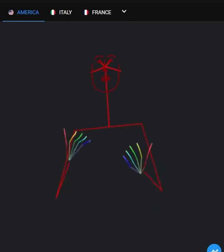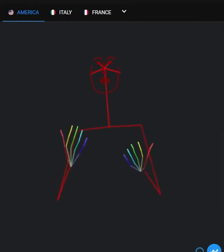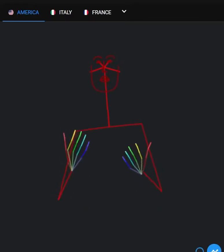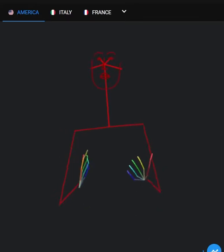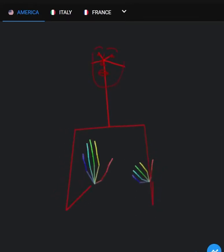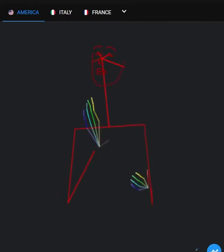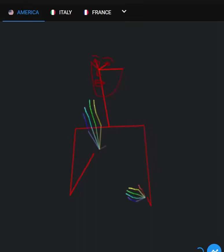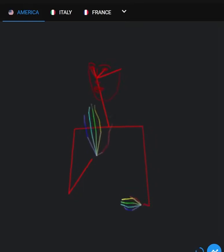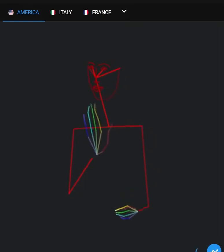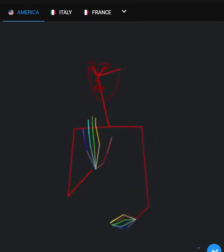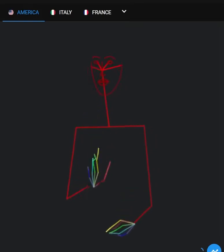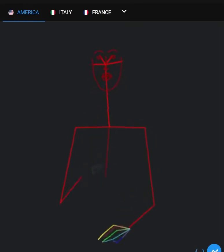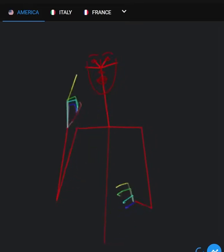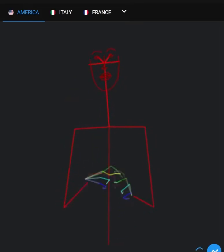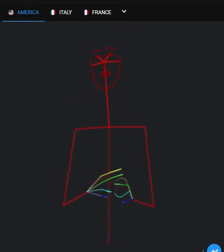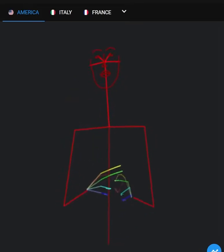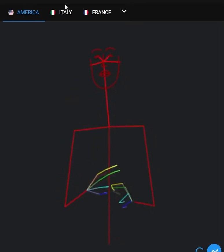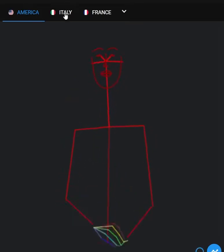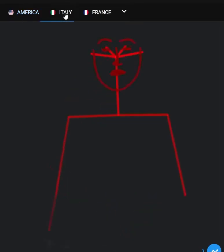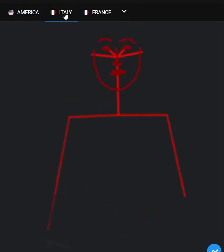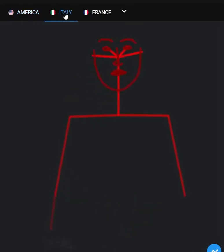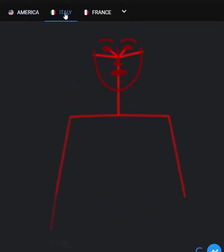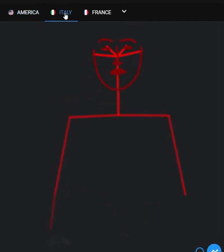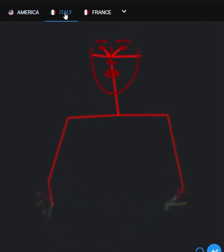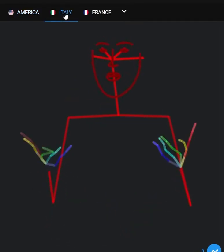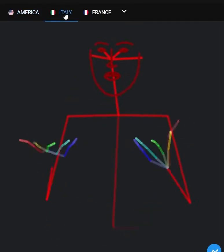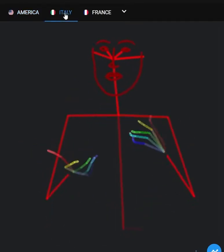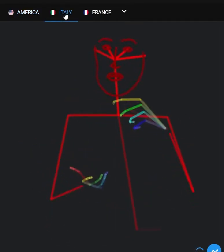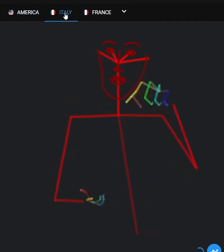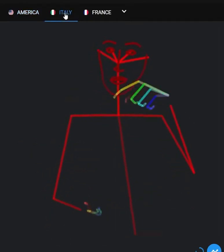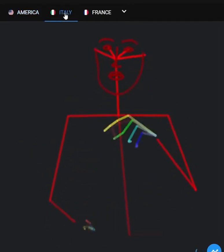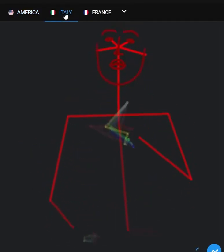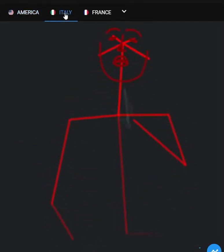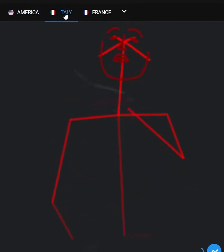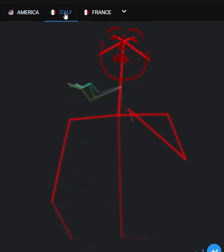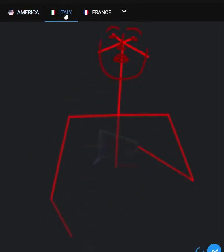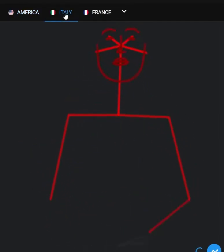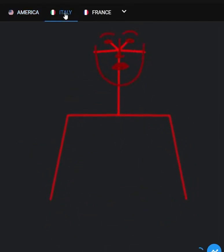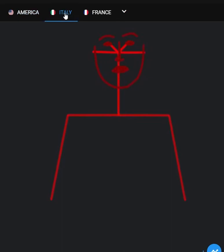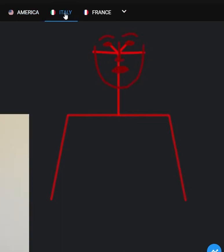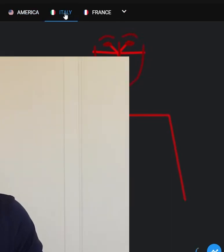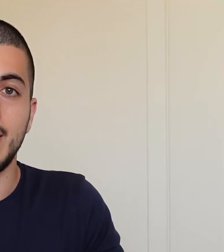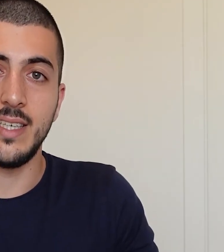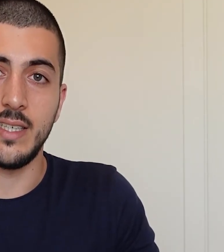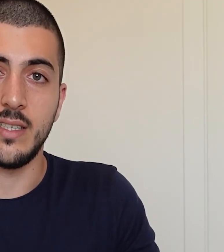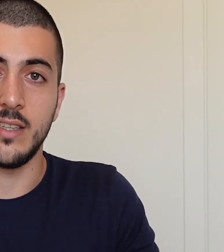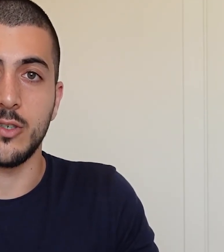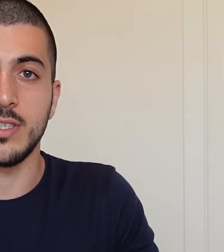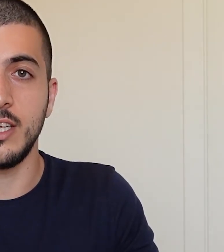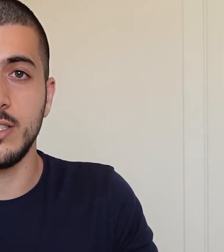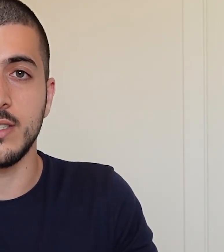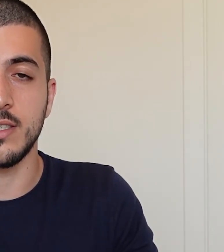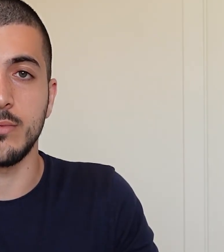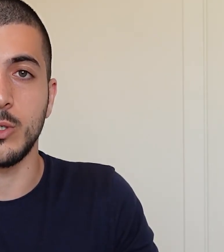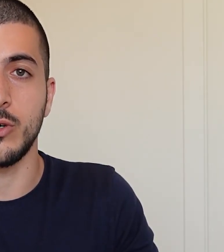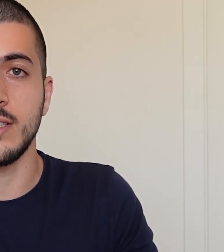translate English to American Sign Language, but we can also do Italian Sign Language or others. Ideally, the